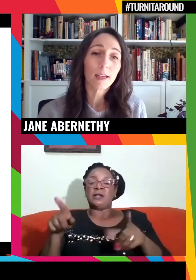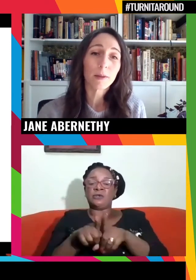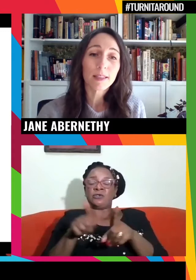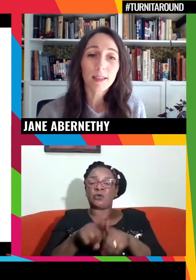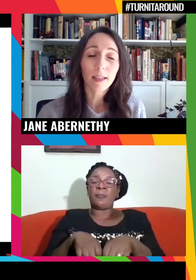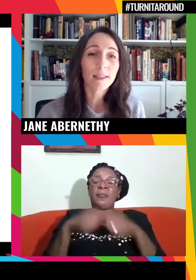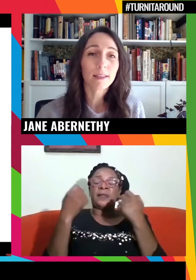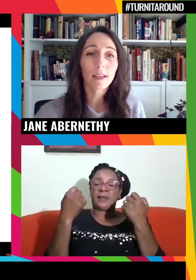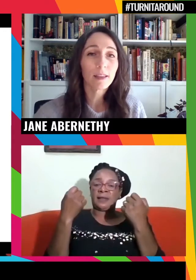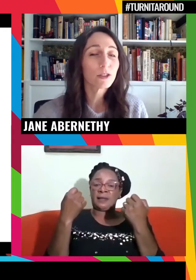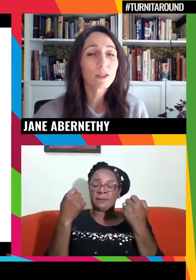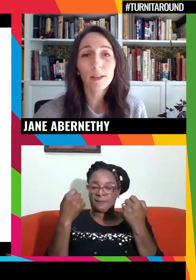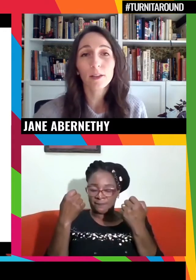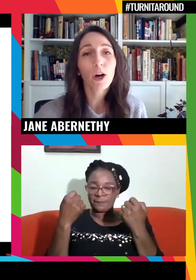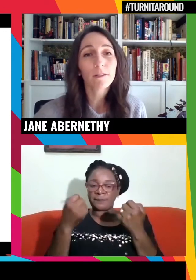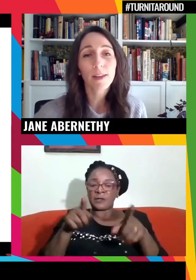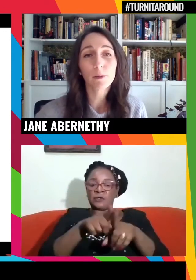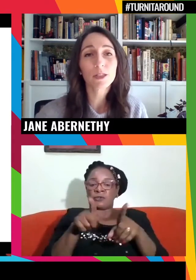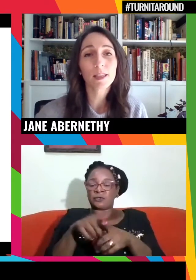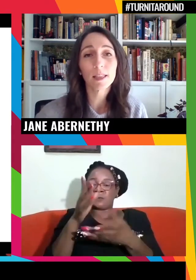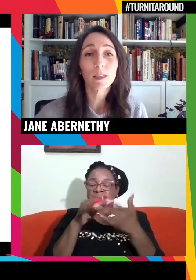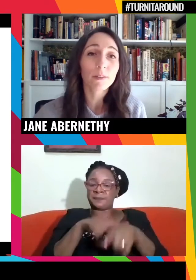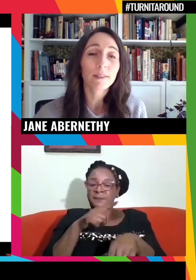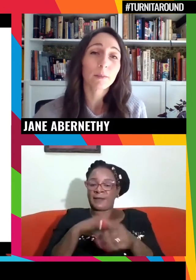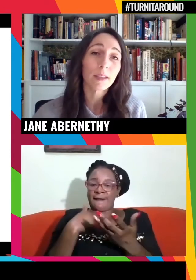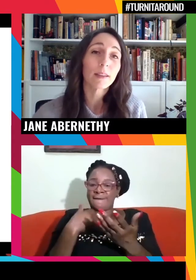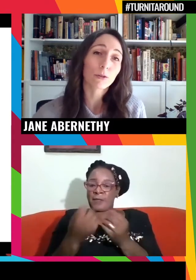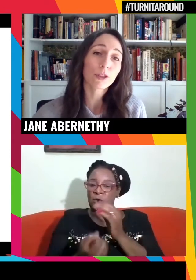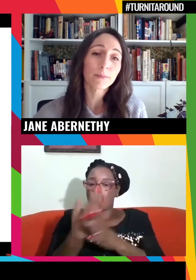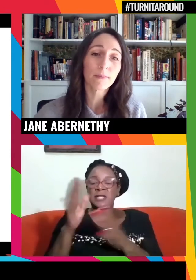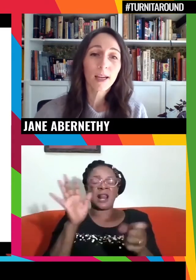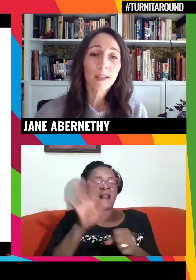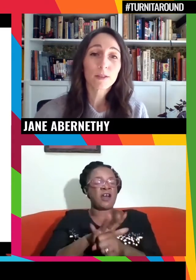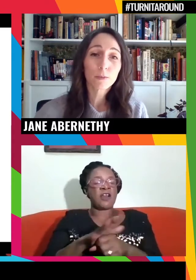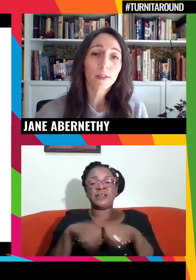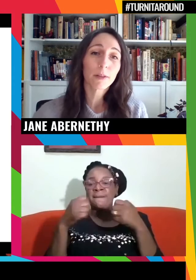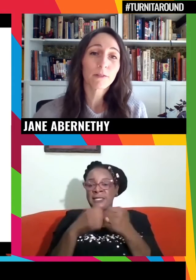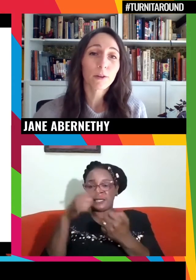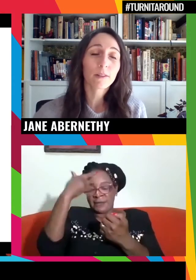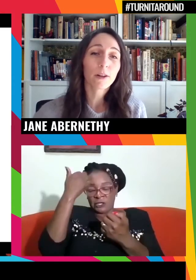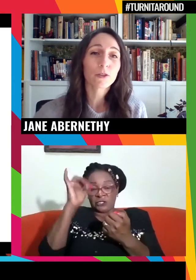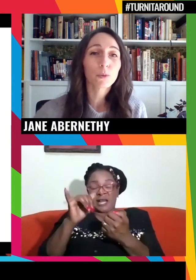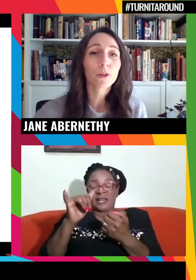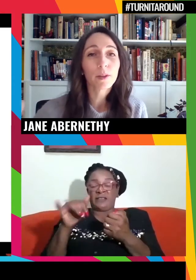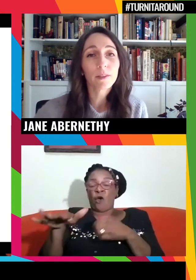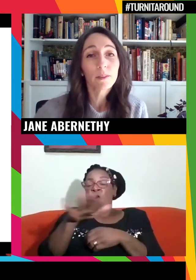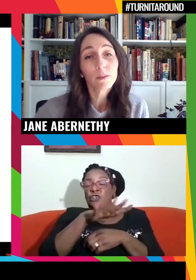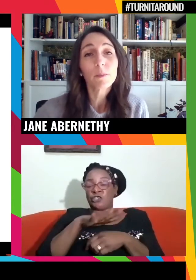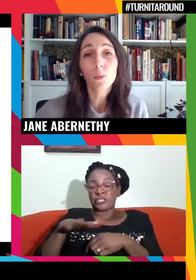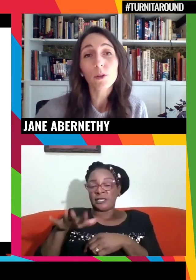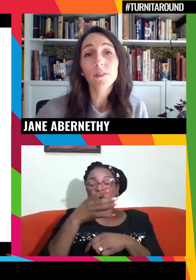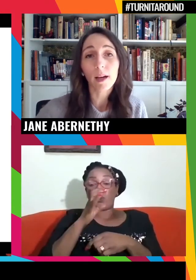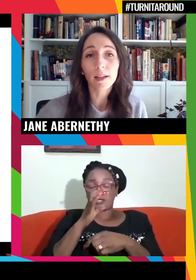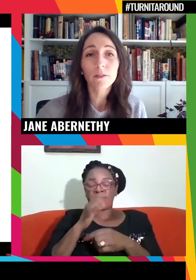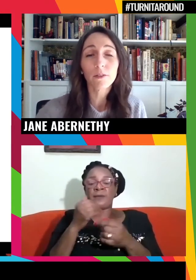and inhibit the sunlight, and they just cause a lot of damage to the ecosystem in the ocean. So it's really been a focus of ours to work with